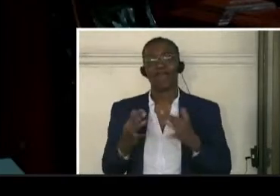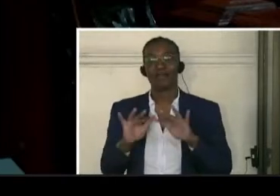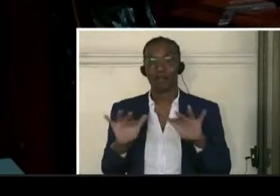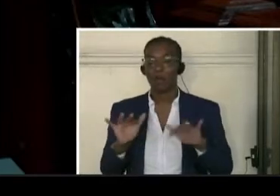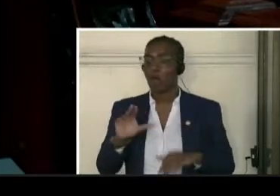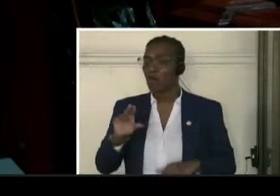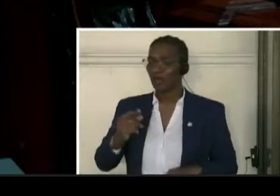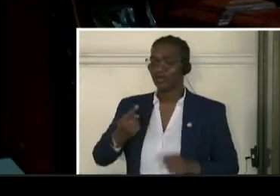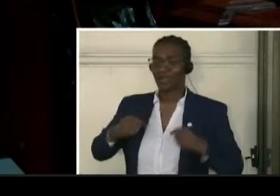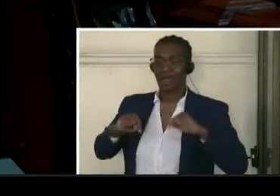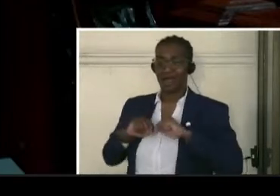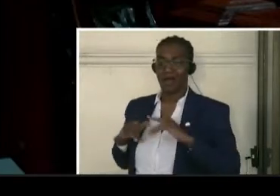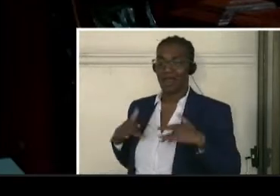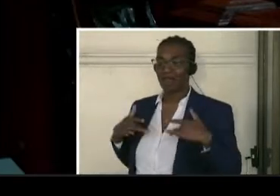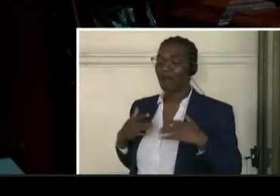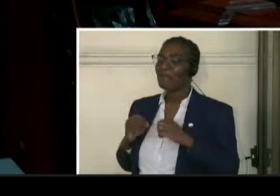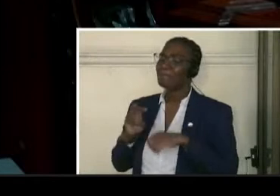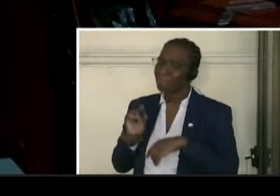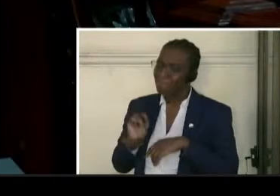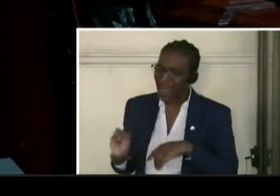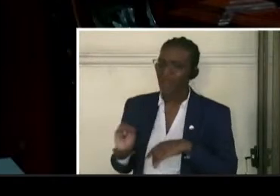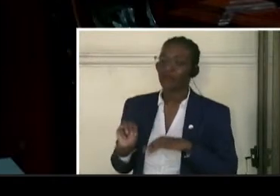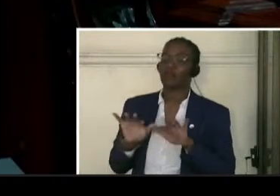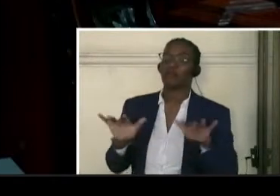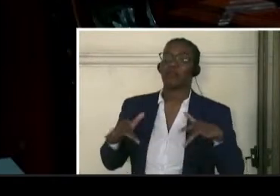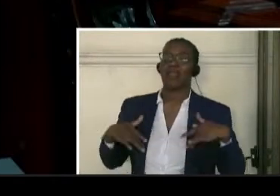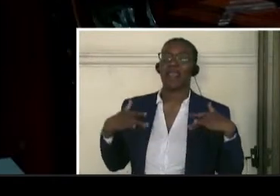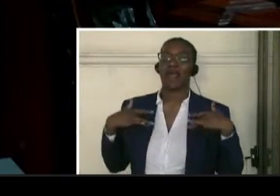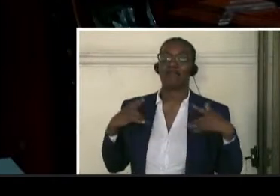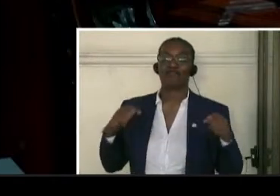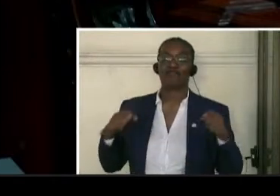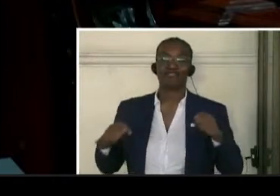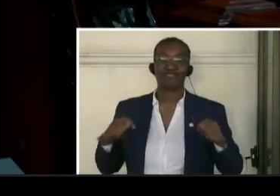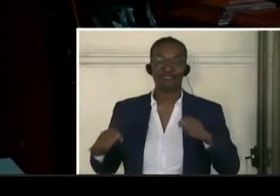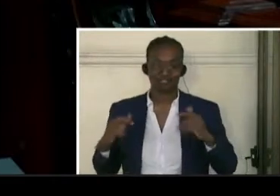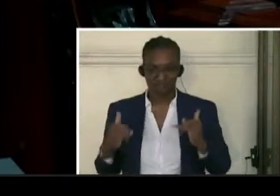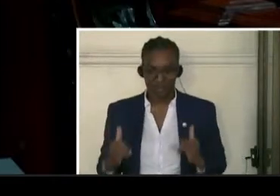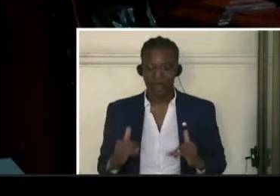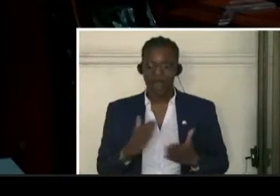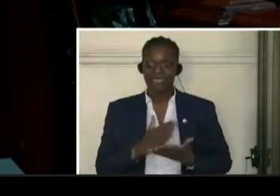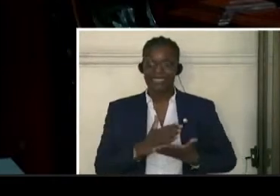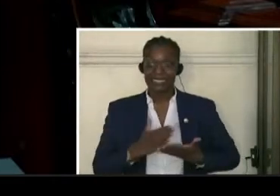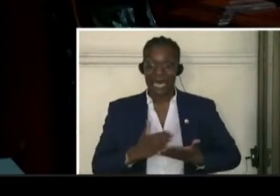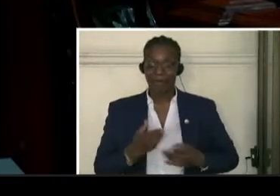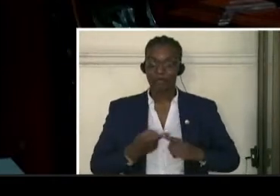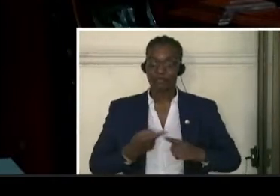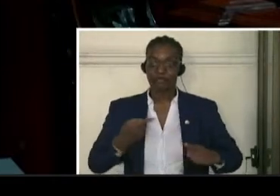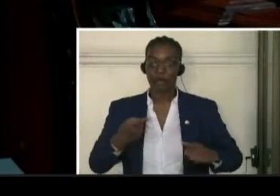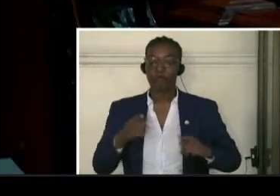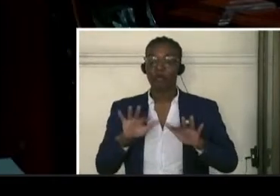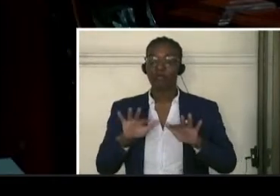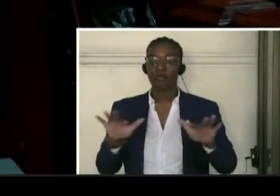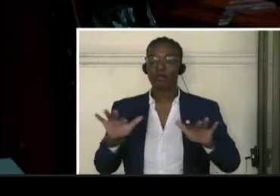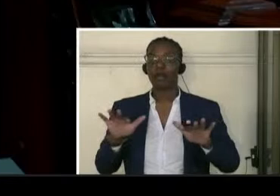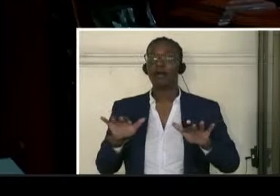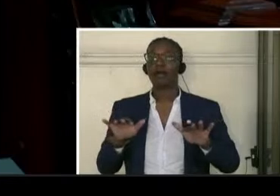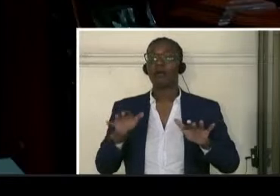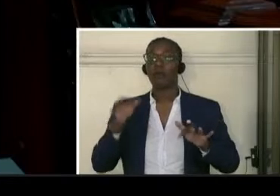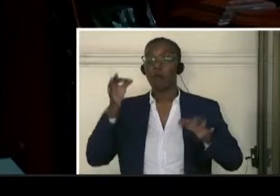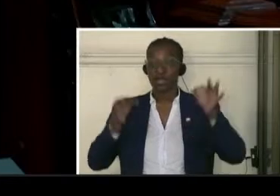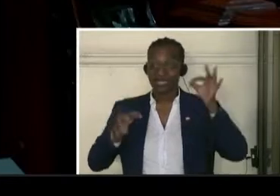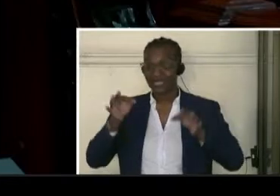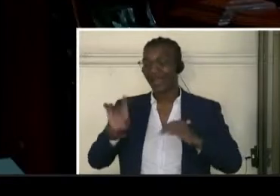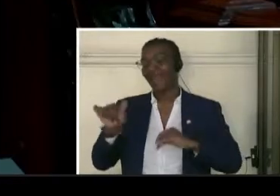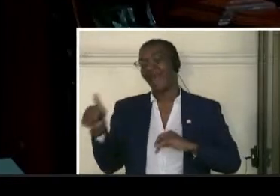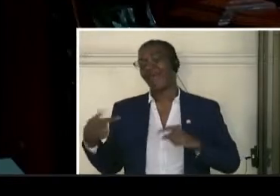not only our lives. Millions of people who have changed their lives, where some who are coming from a particular political party, I'll attend